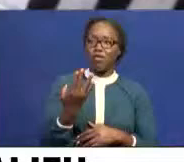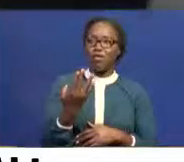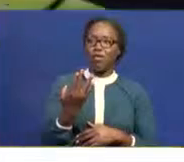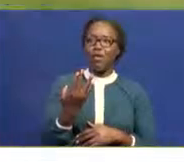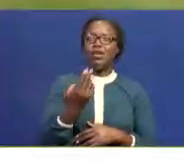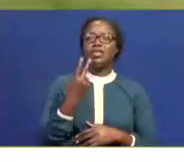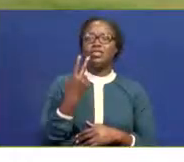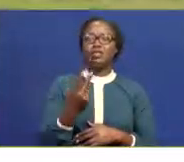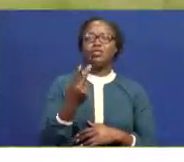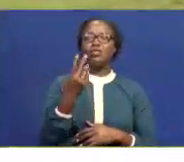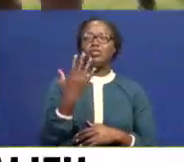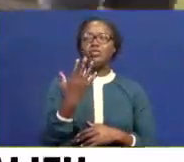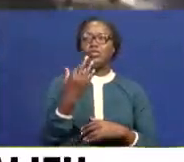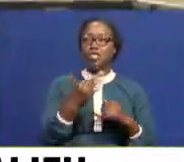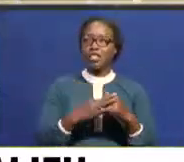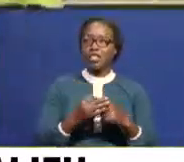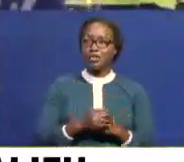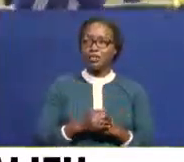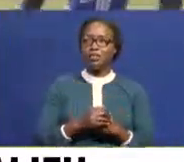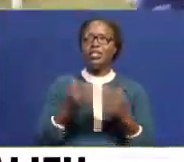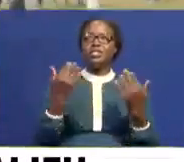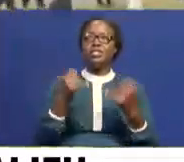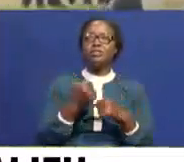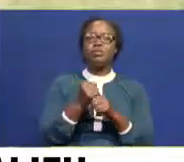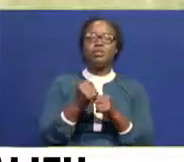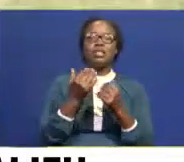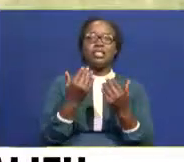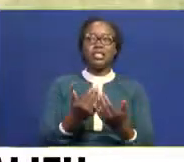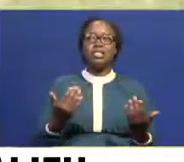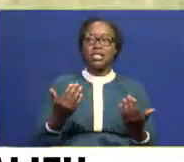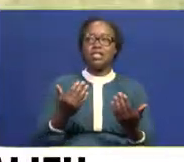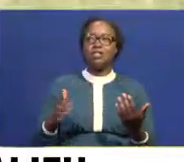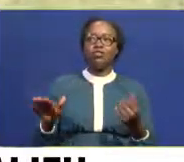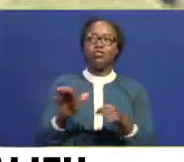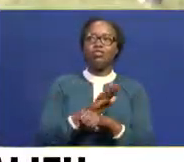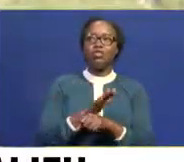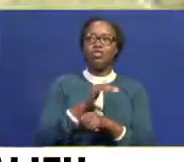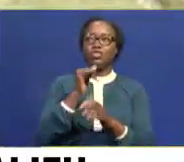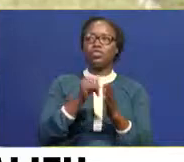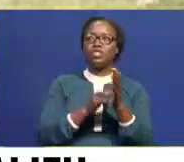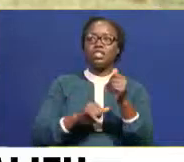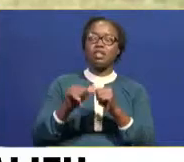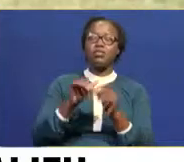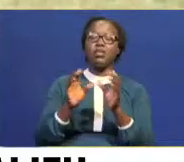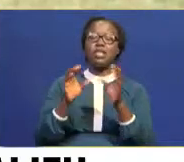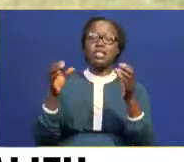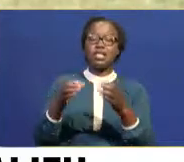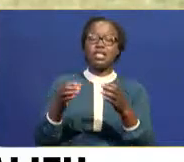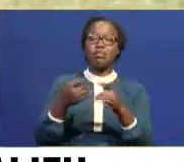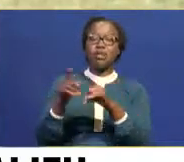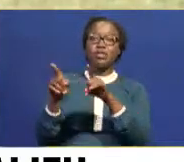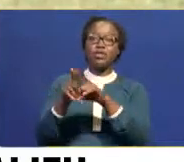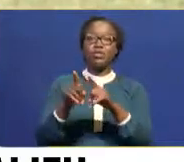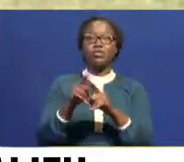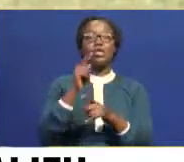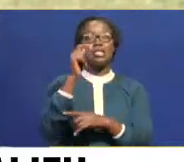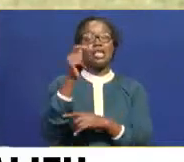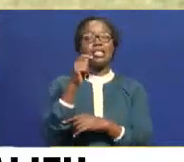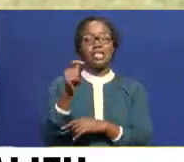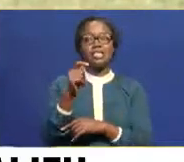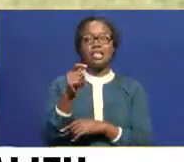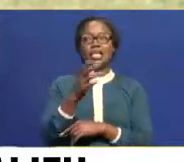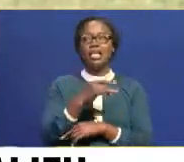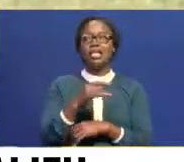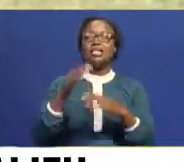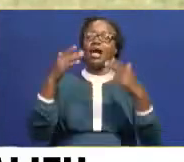alama 253. Sports is part of making our children be holistic. It's not just about the classroom, but also their talents. And